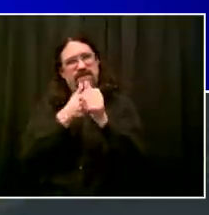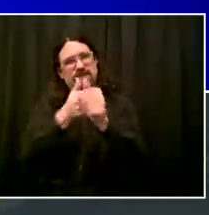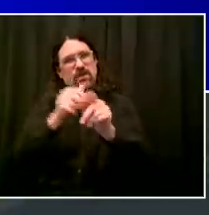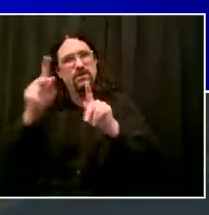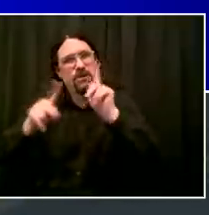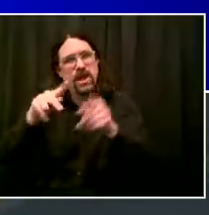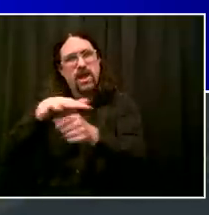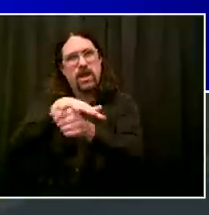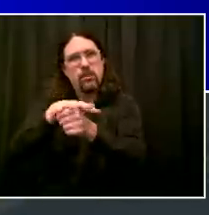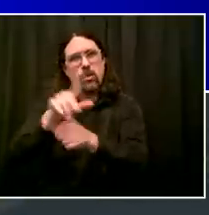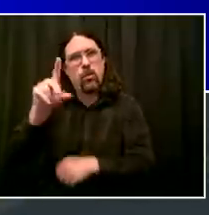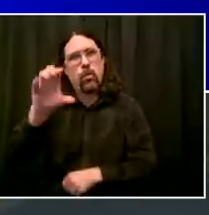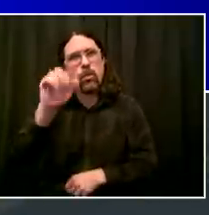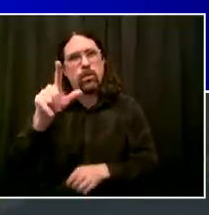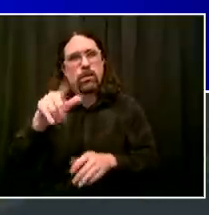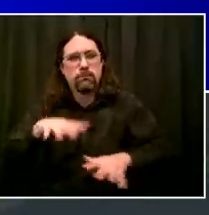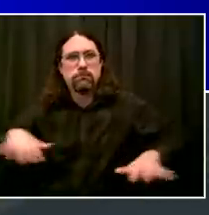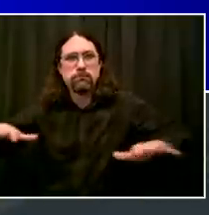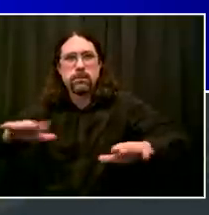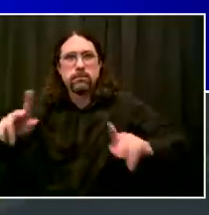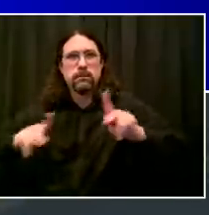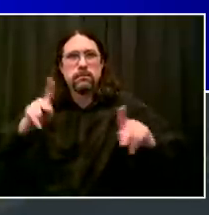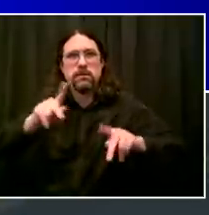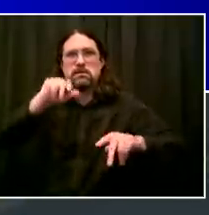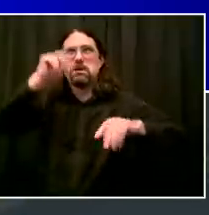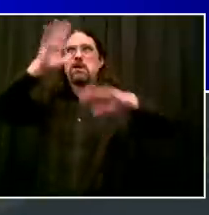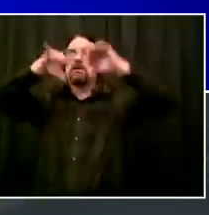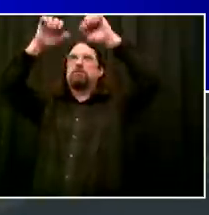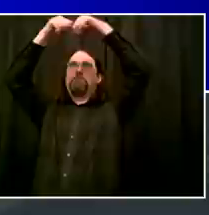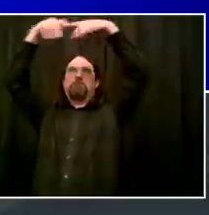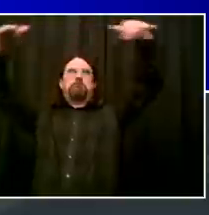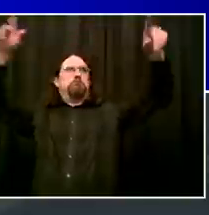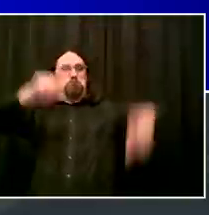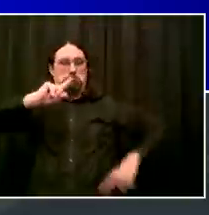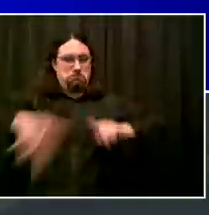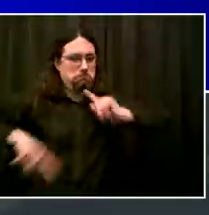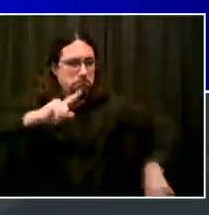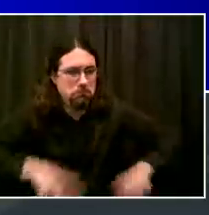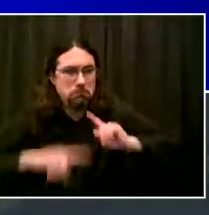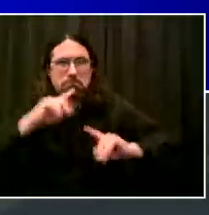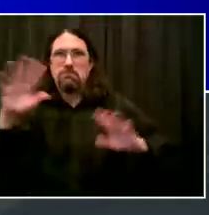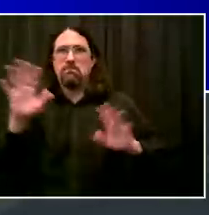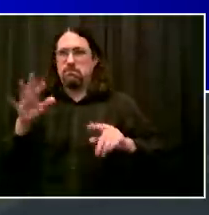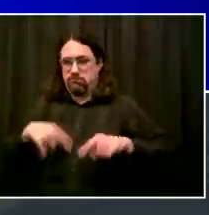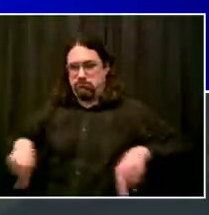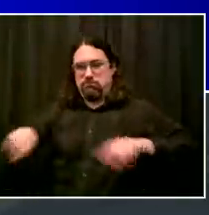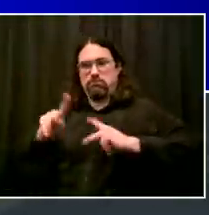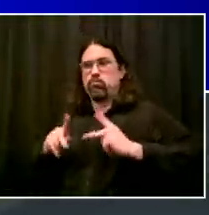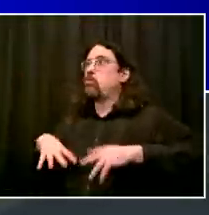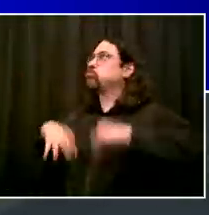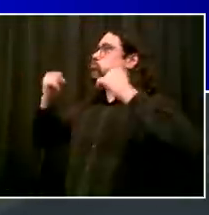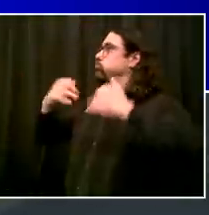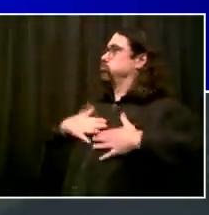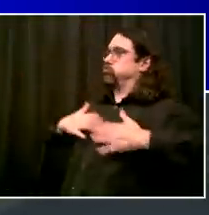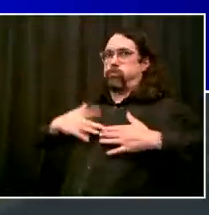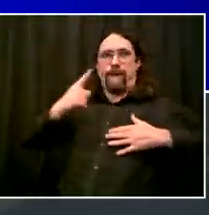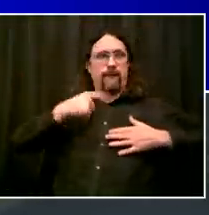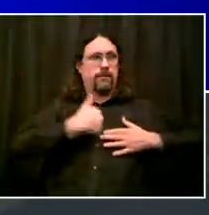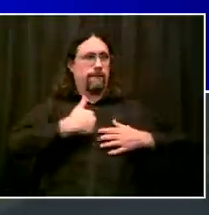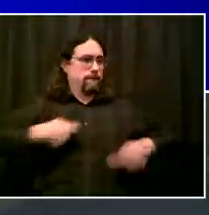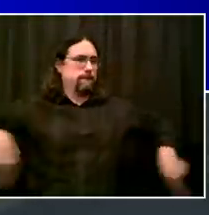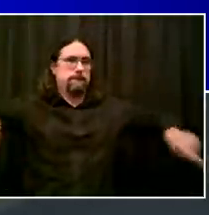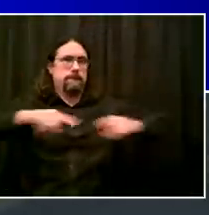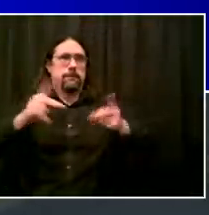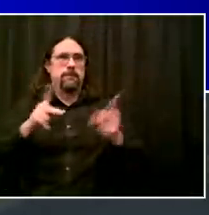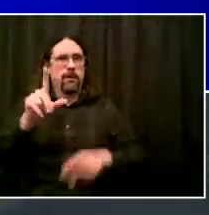want to talk to you about. I had a remarkable conference call, video call, with leaders of our